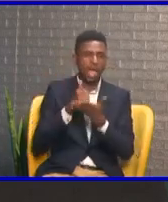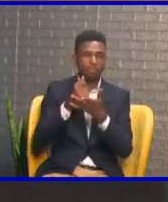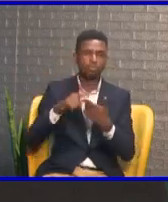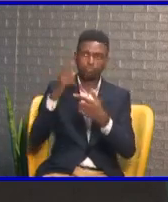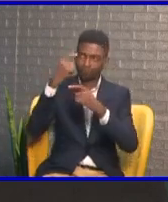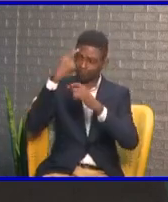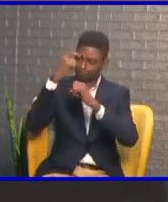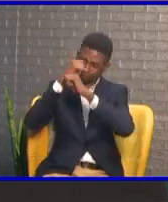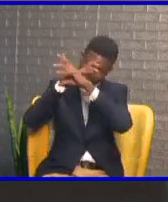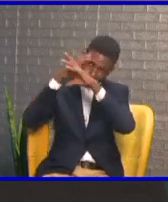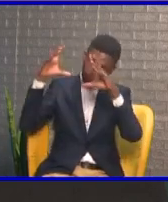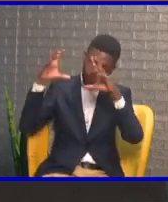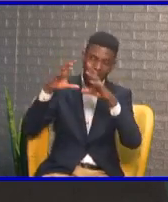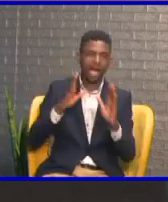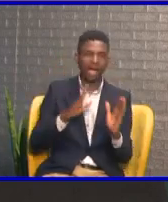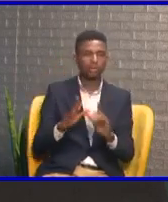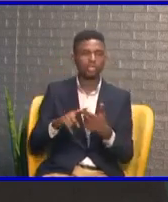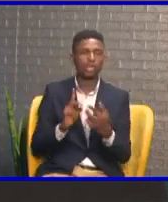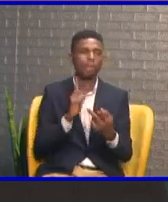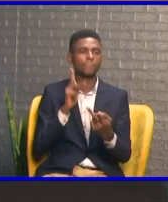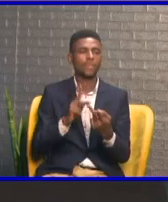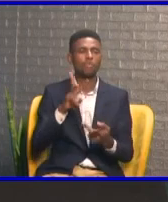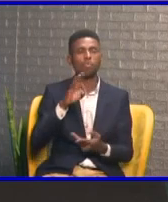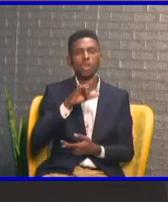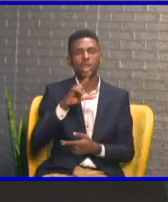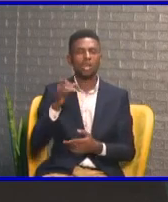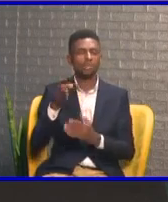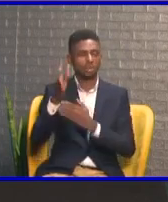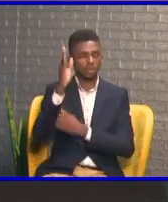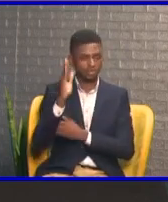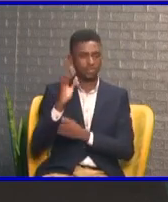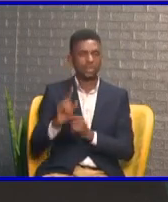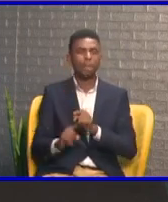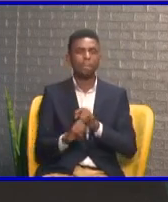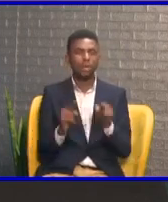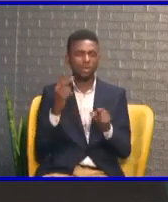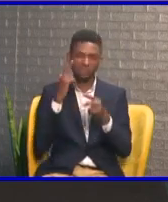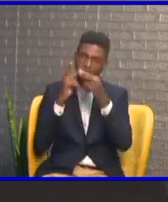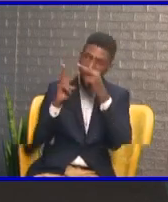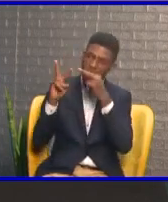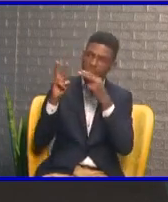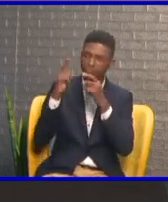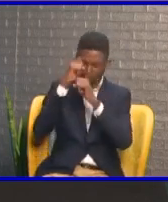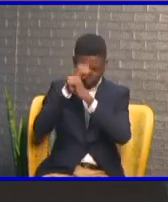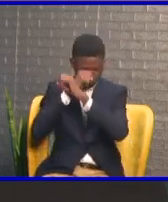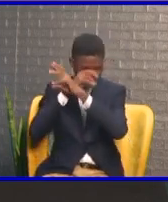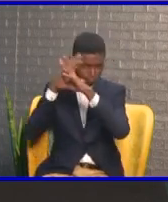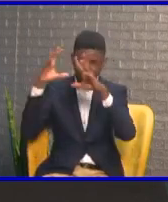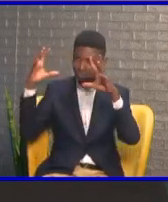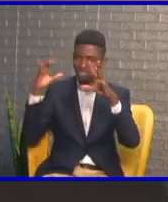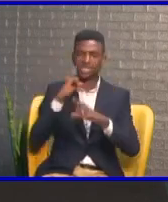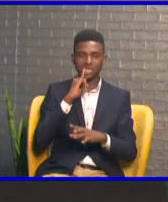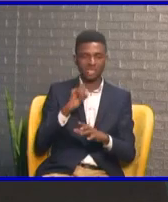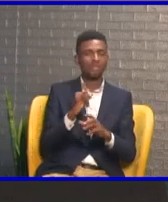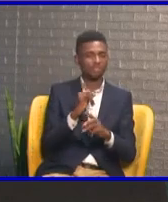visualize according to the perfect will of God. Is somebody here with me? But visualizing is a step of faith.